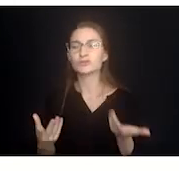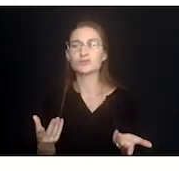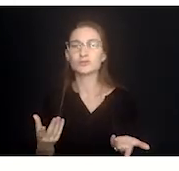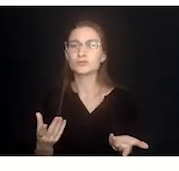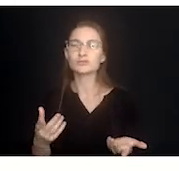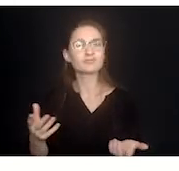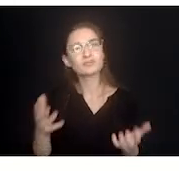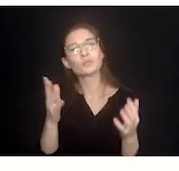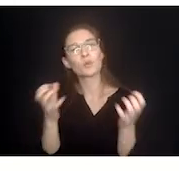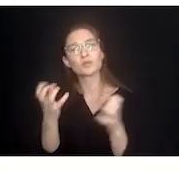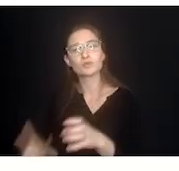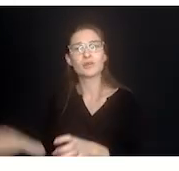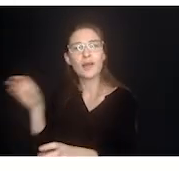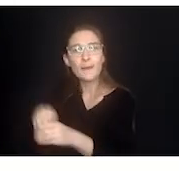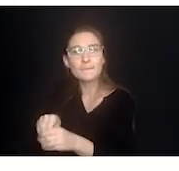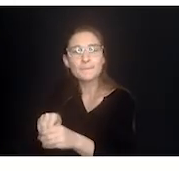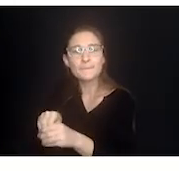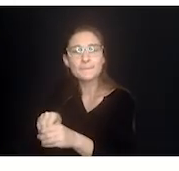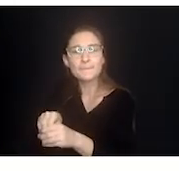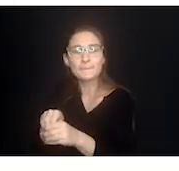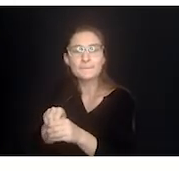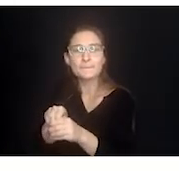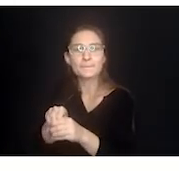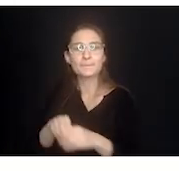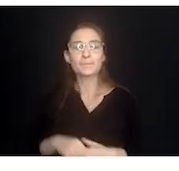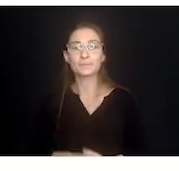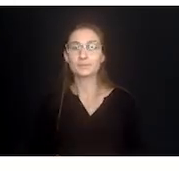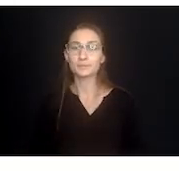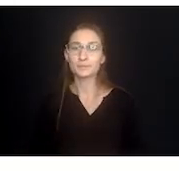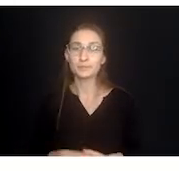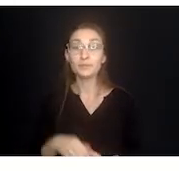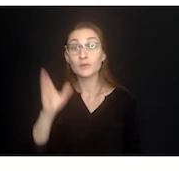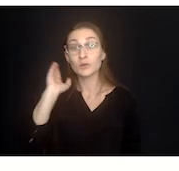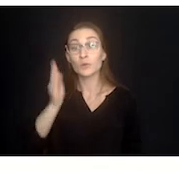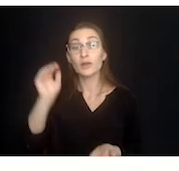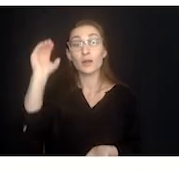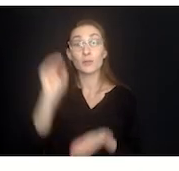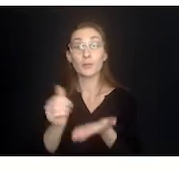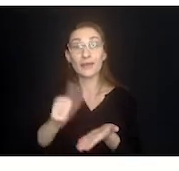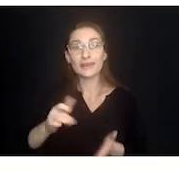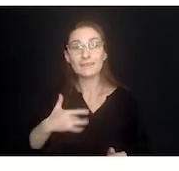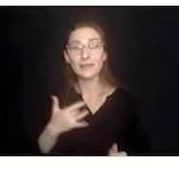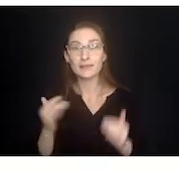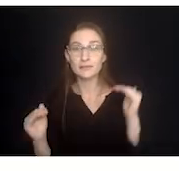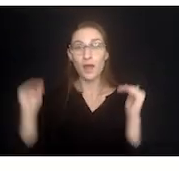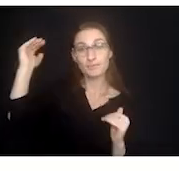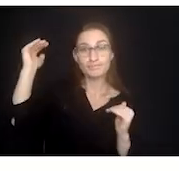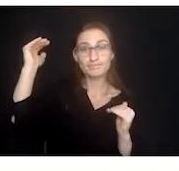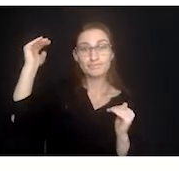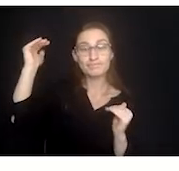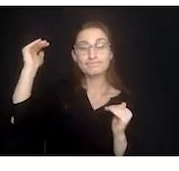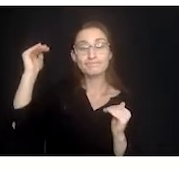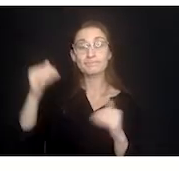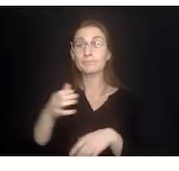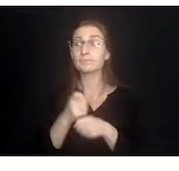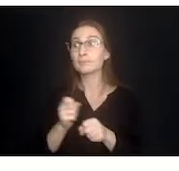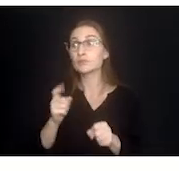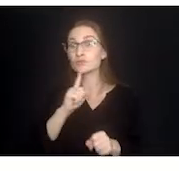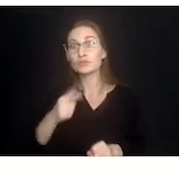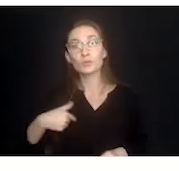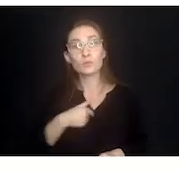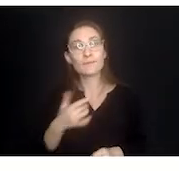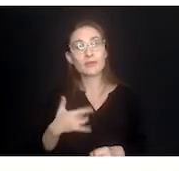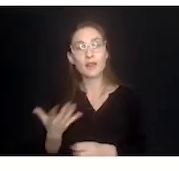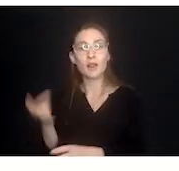in strategizing or idea processes helps to eliminate feelings of inadequacy or